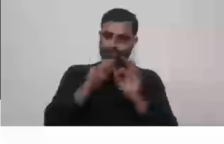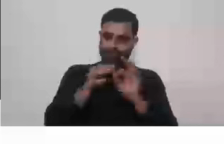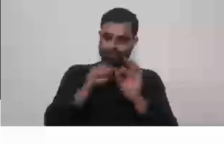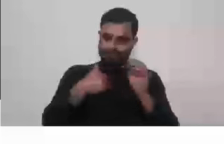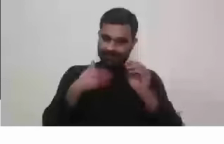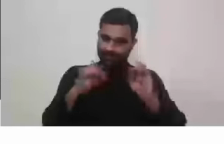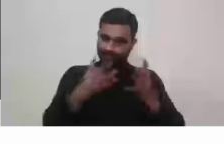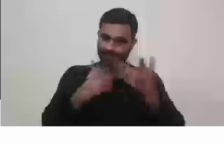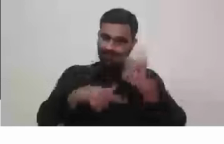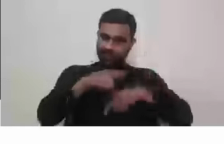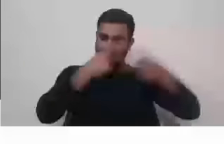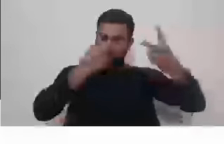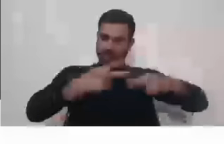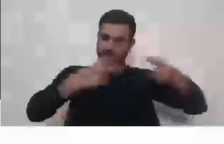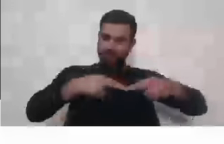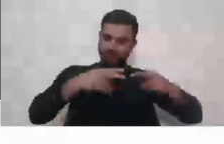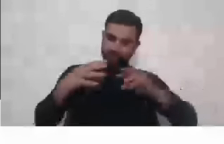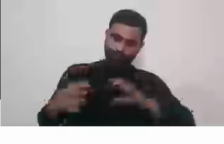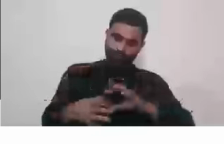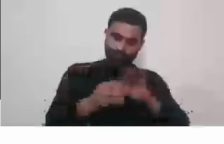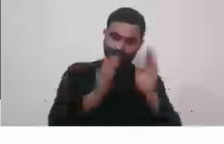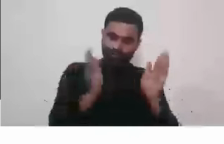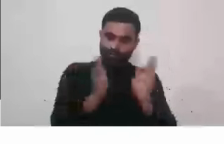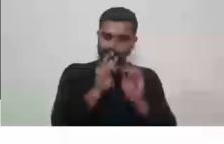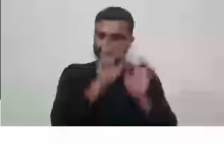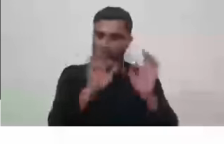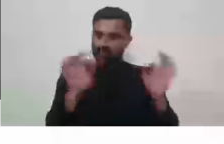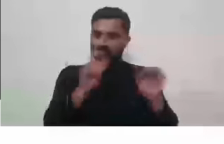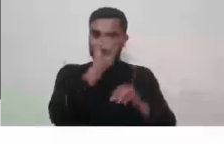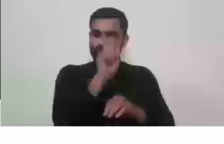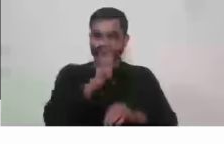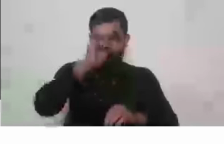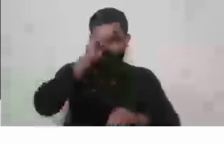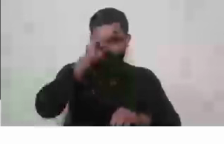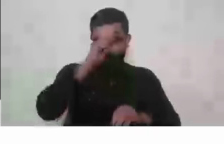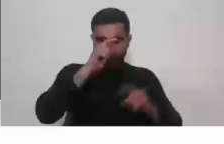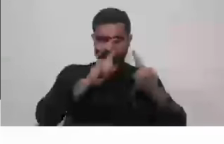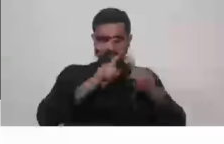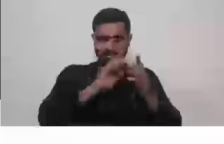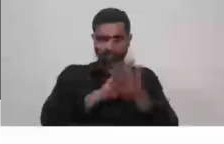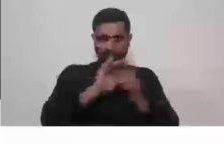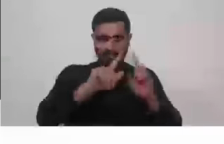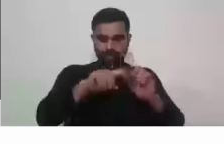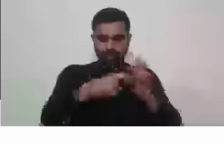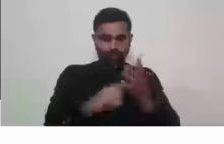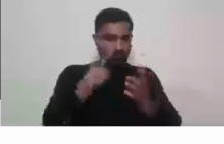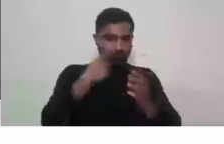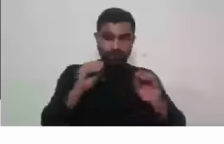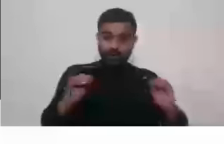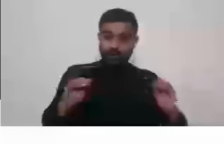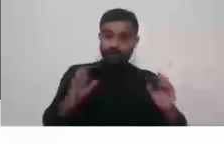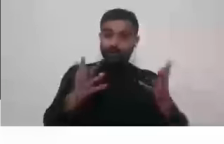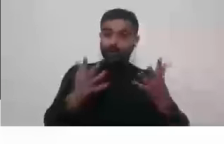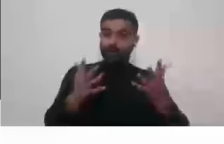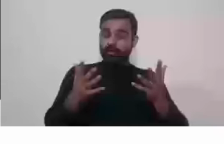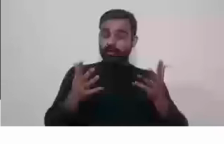using translanguaging, introducing small, simple words in English with the Thakari tone. And that started doing